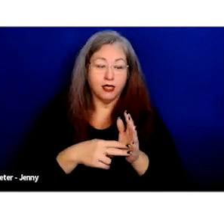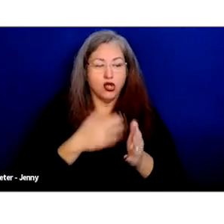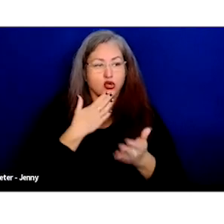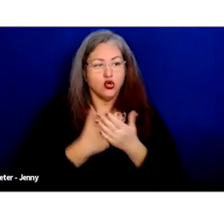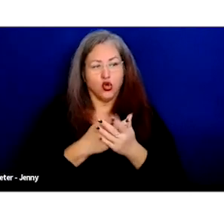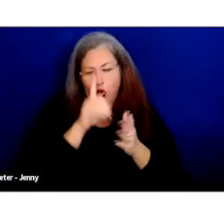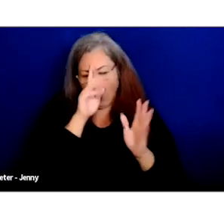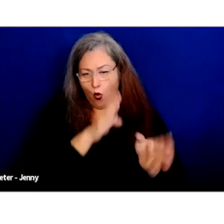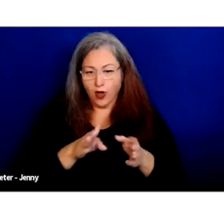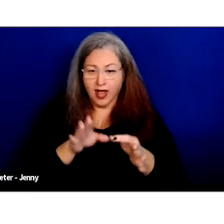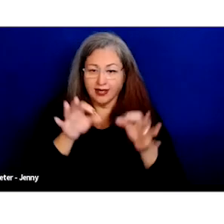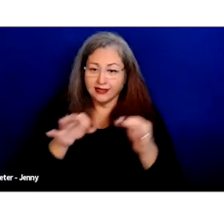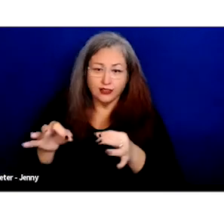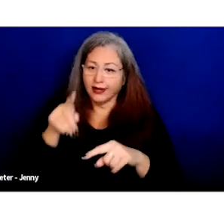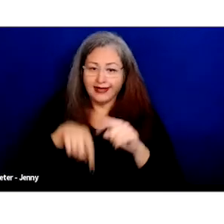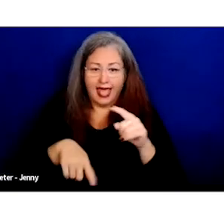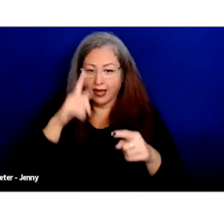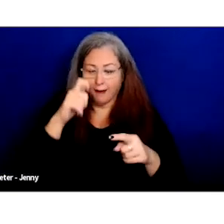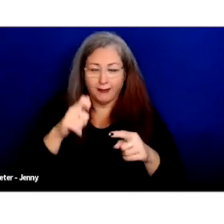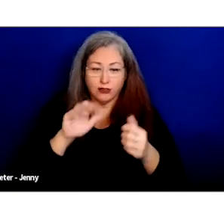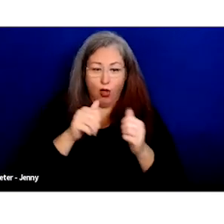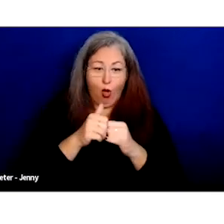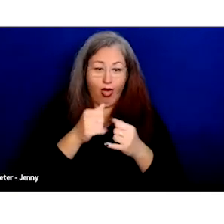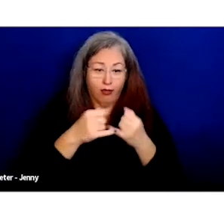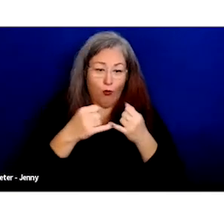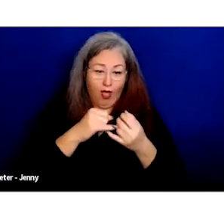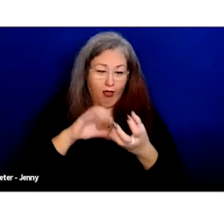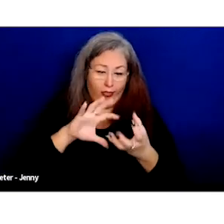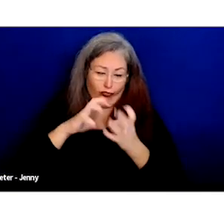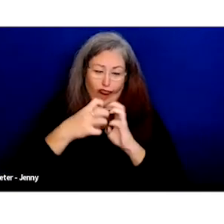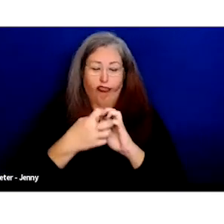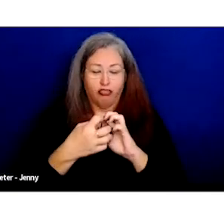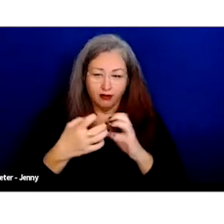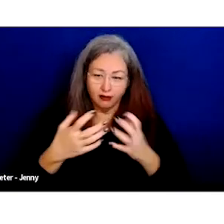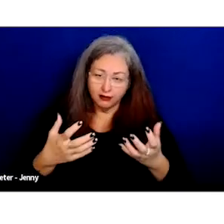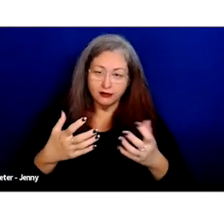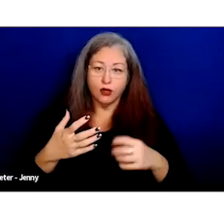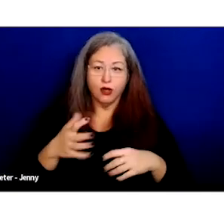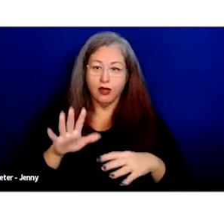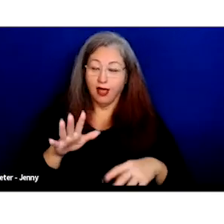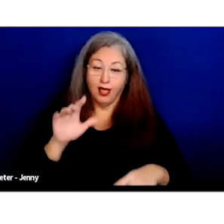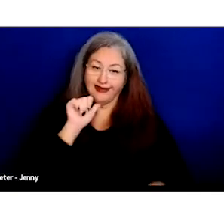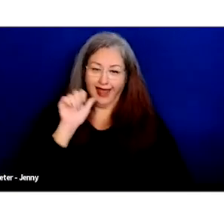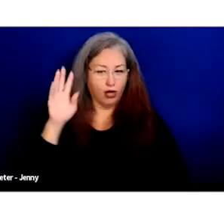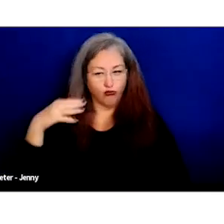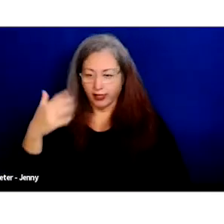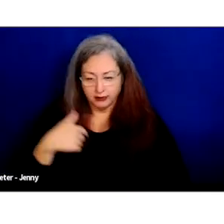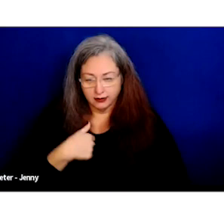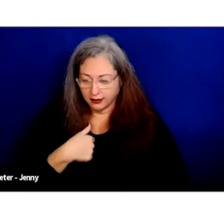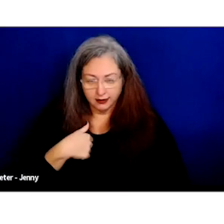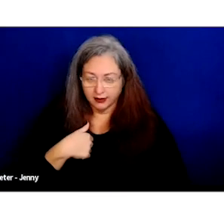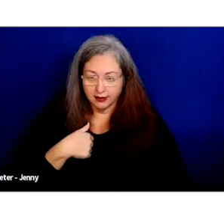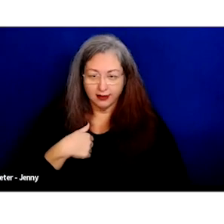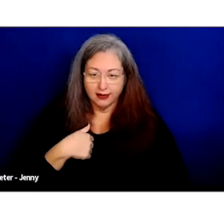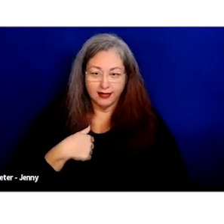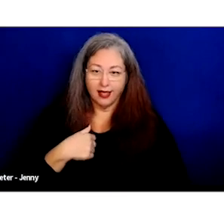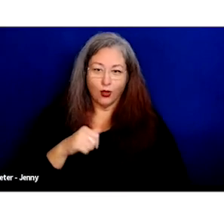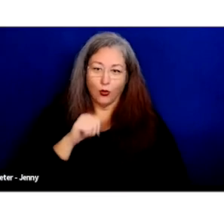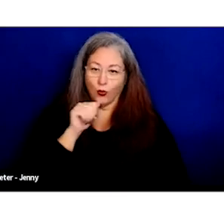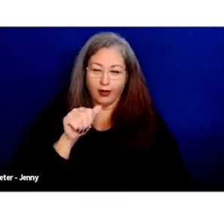because all the wiring is fucked up. So we're not crazy. We're not